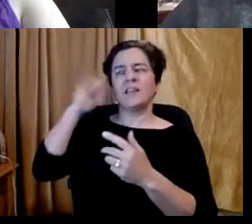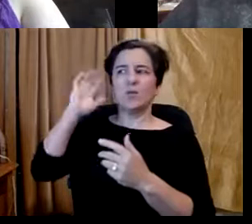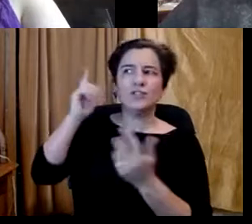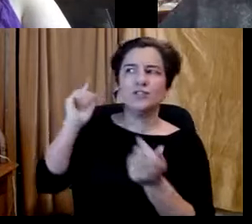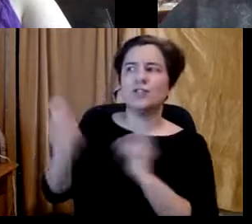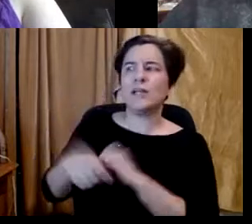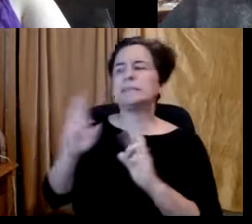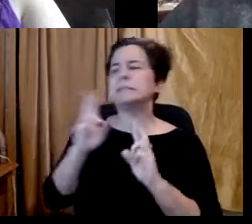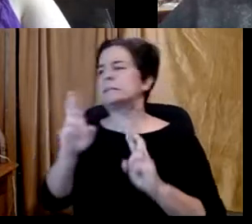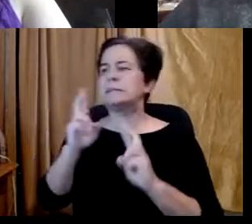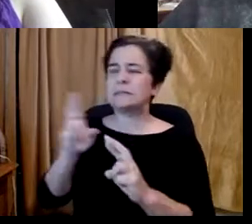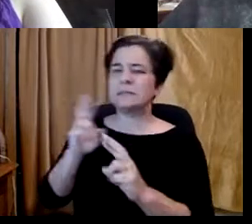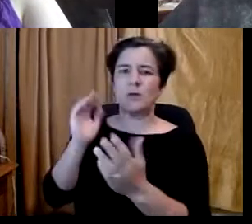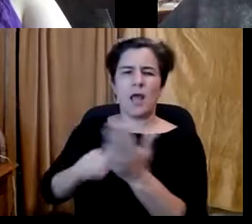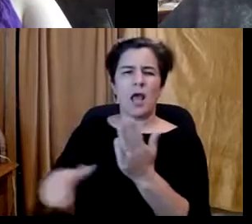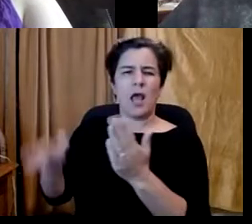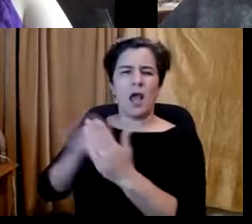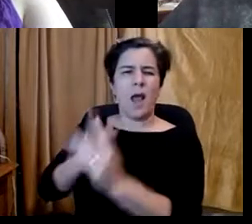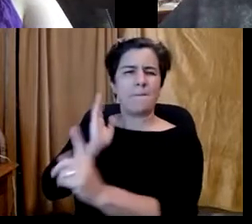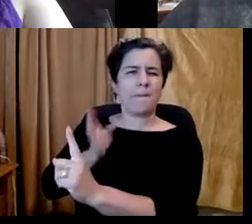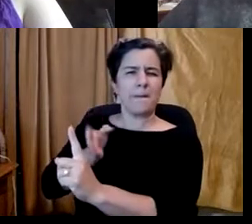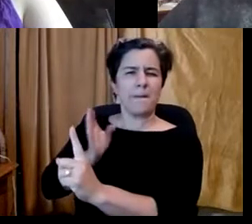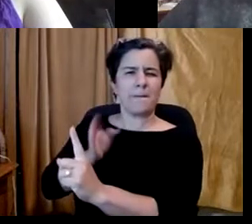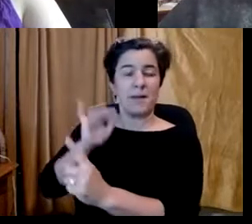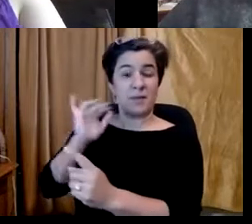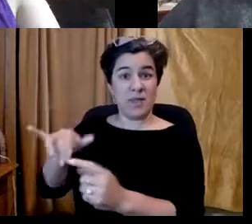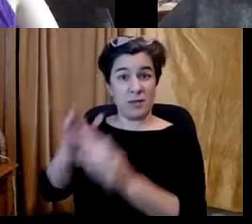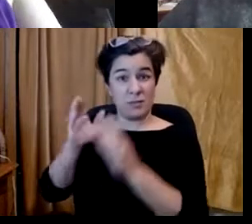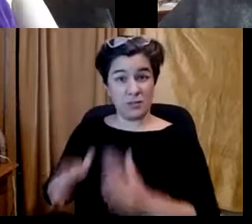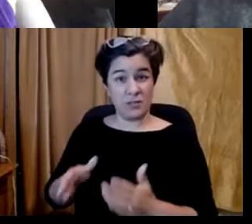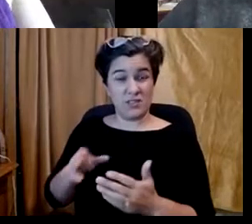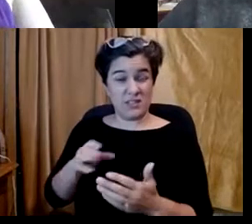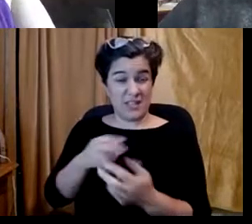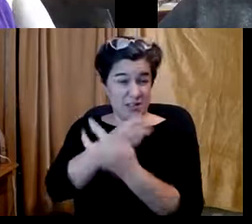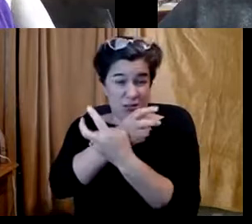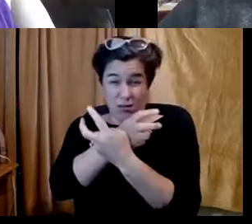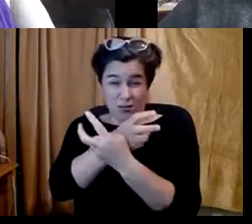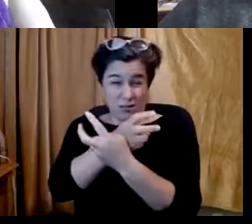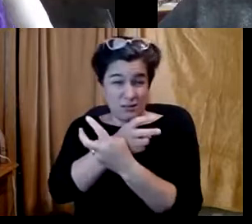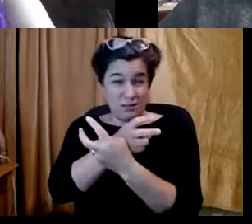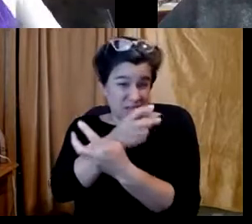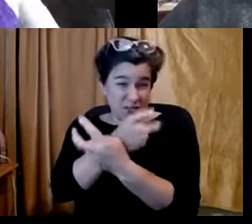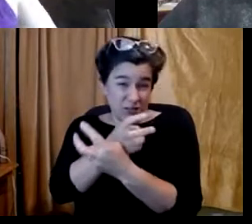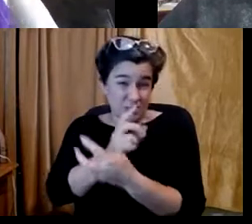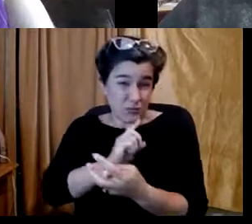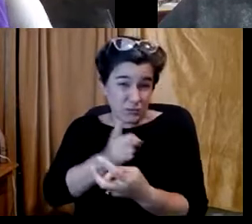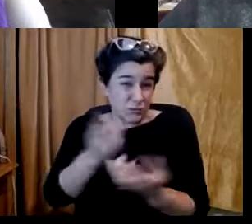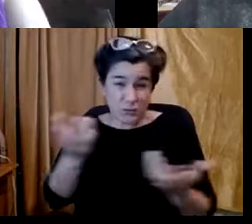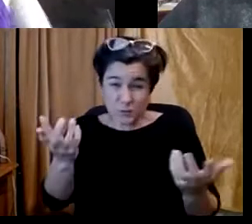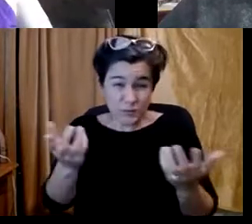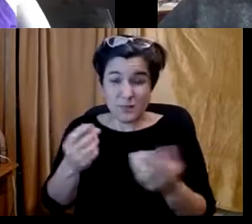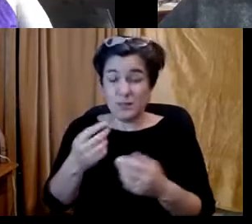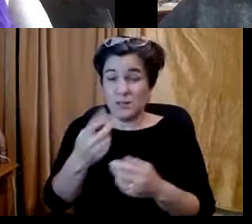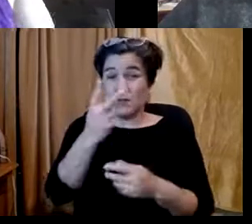going back to that same person over and over again. So that can be toxicity. Two really awesome people that just don't work together.